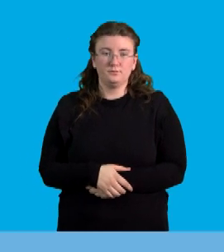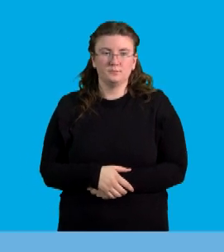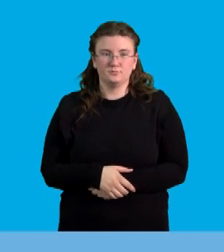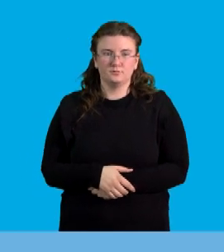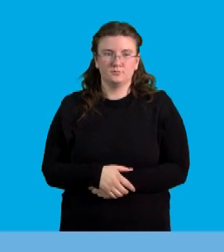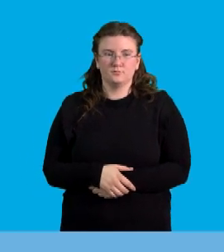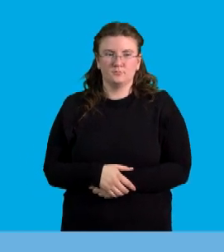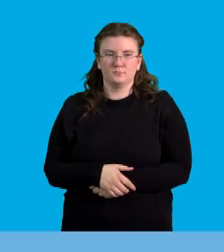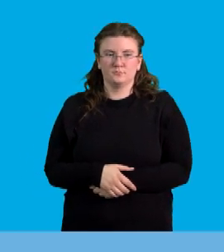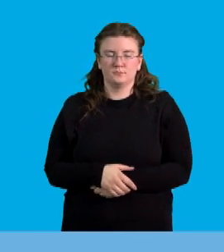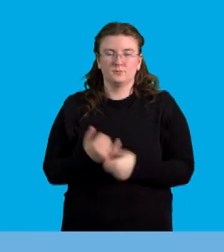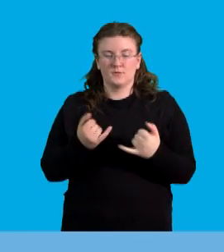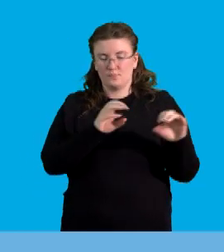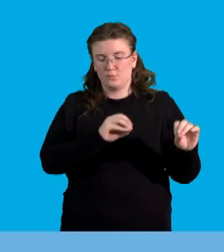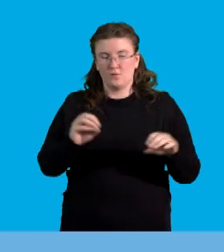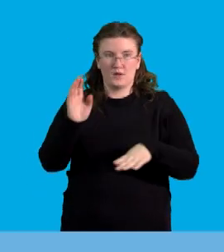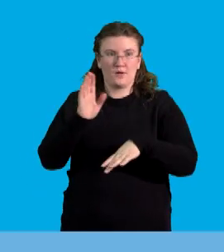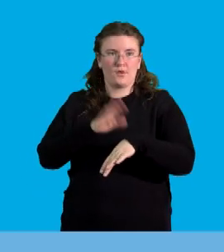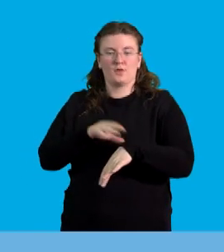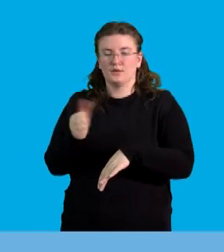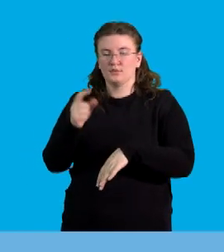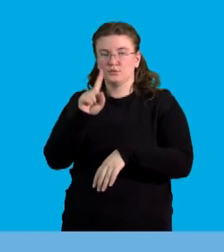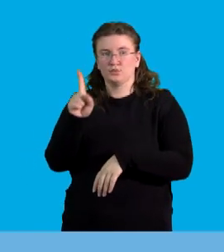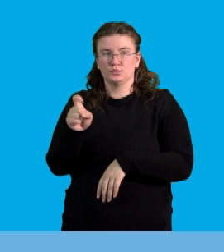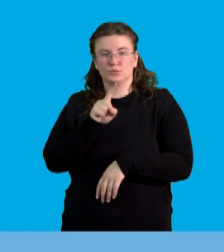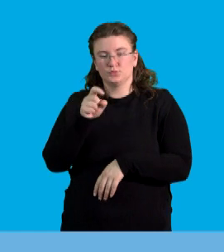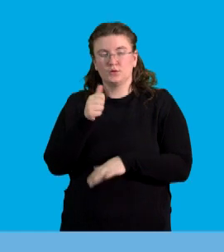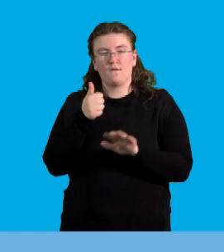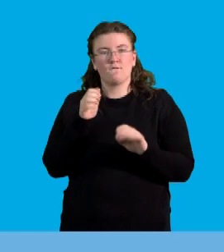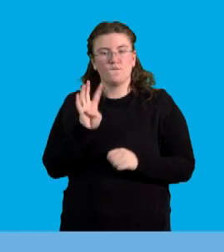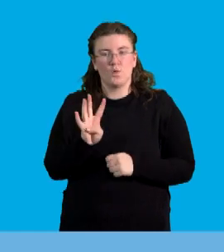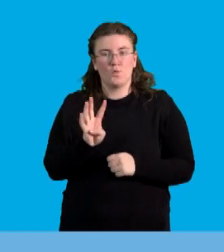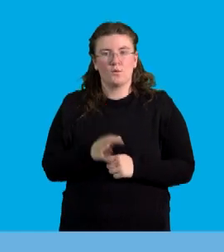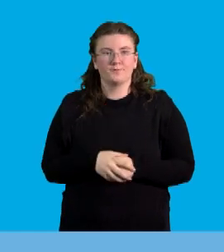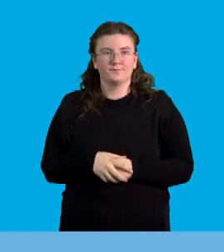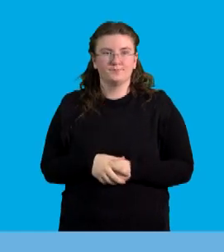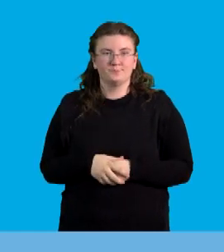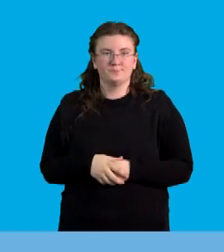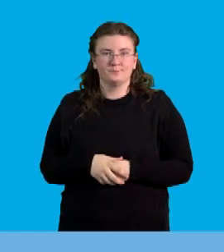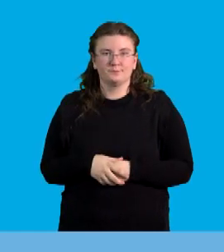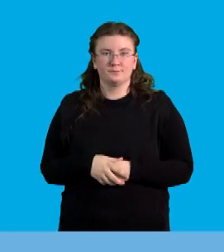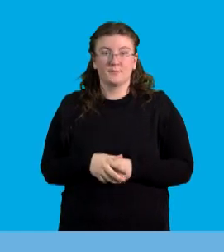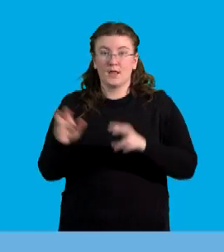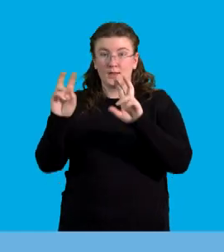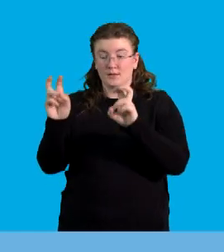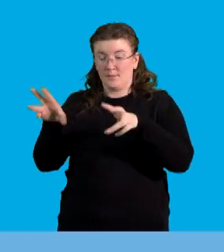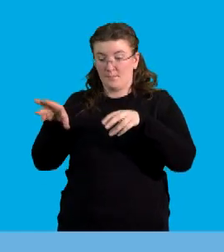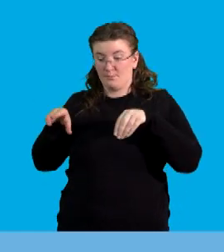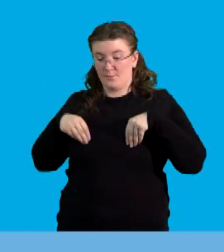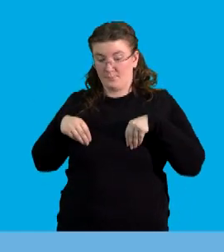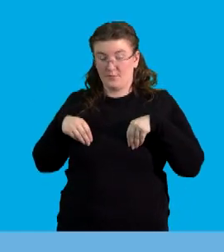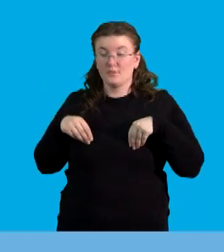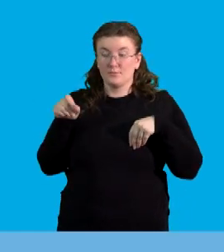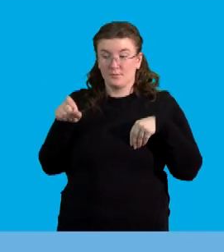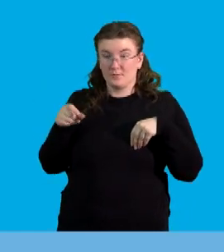There we go. Now moving on to the next question, question 4. What is the use of conductors with a